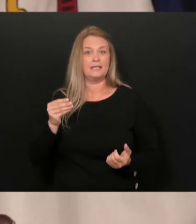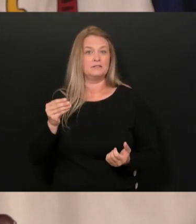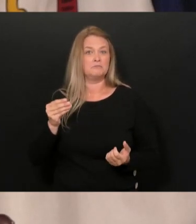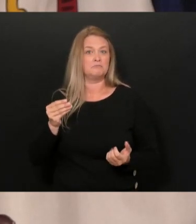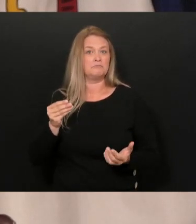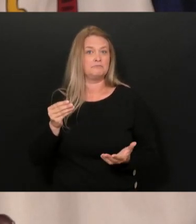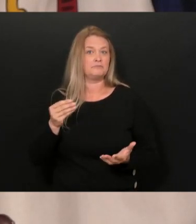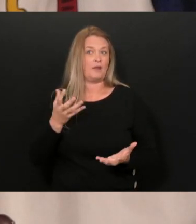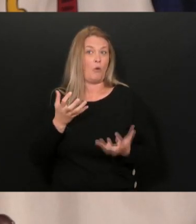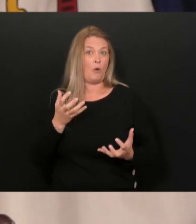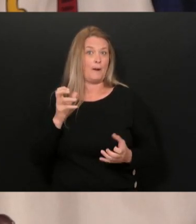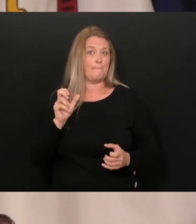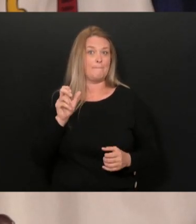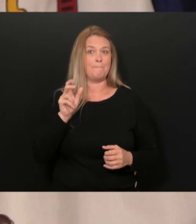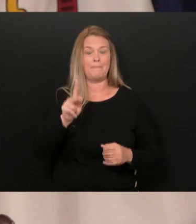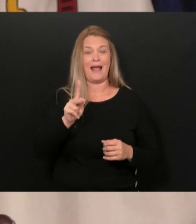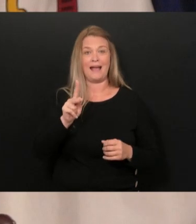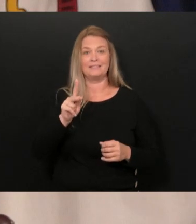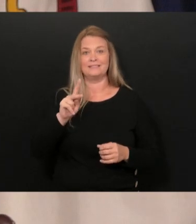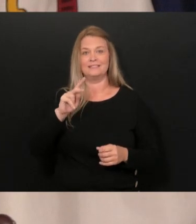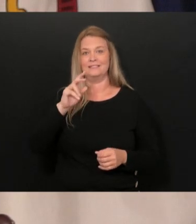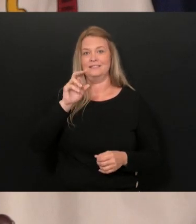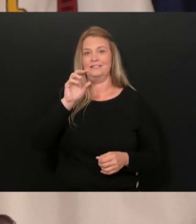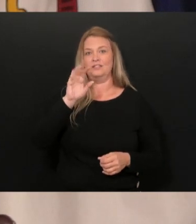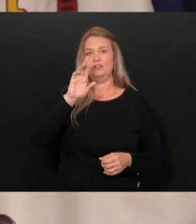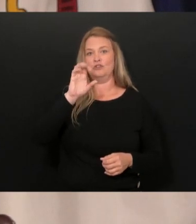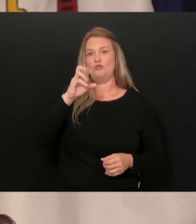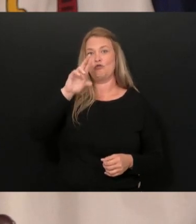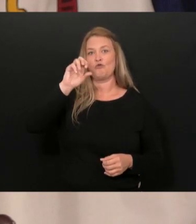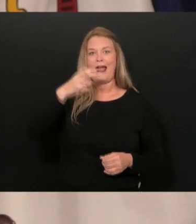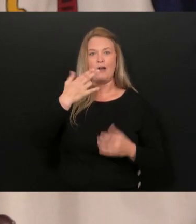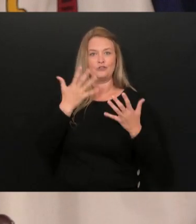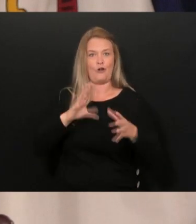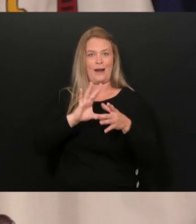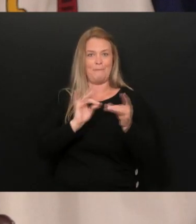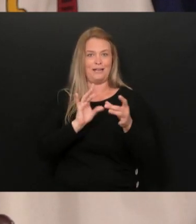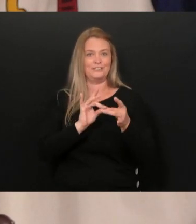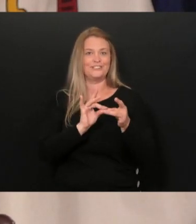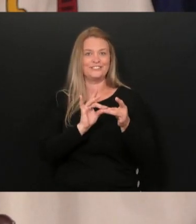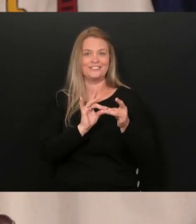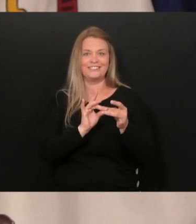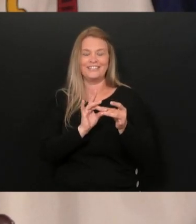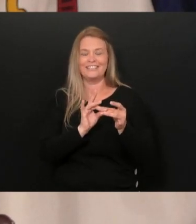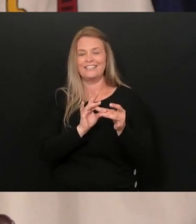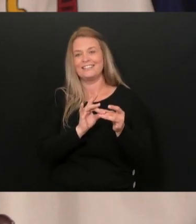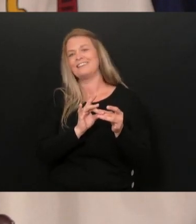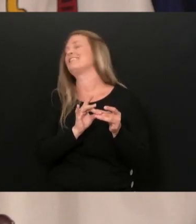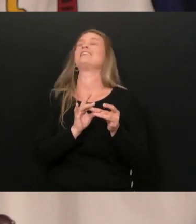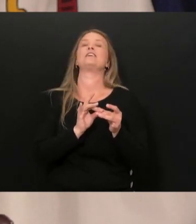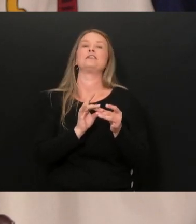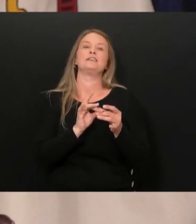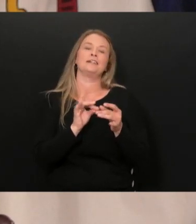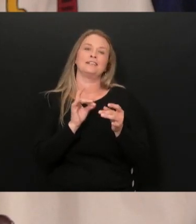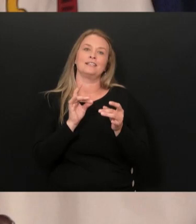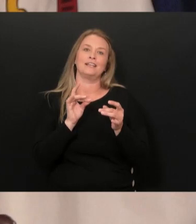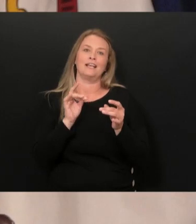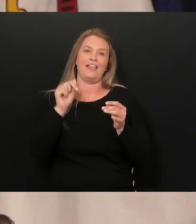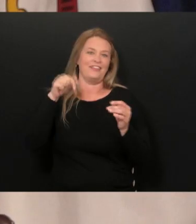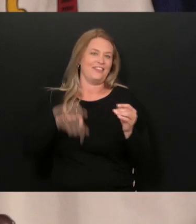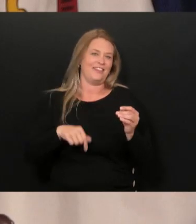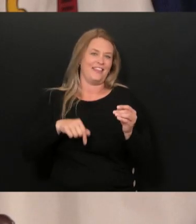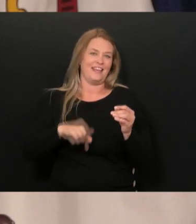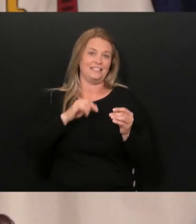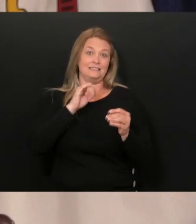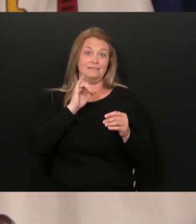to go back to something that Secretary Krause came up with, and and saying that, or making a point to say that this is